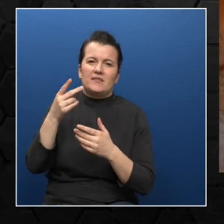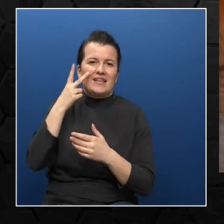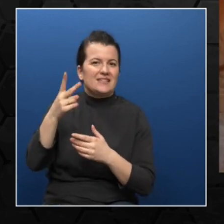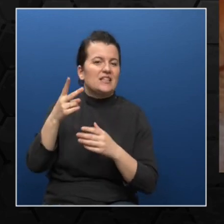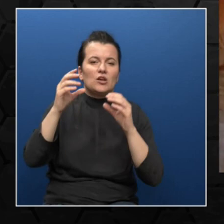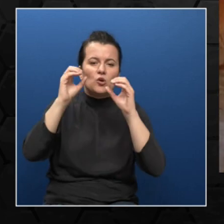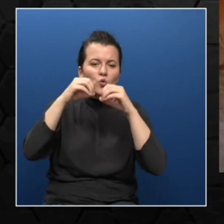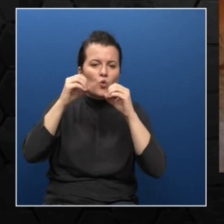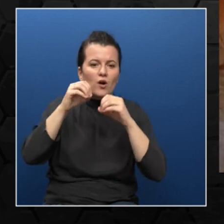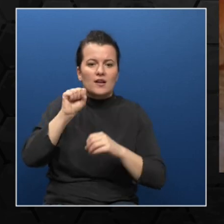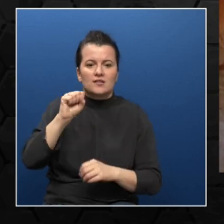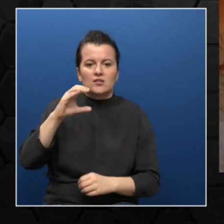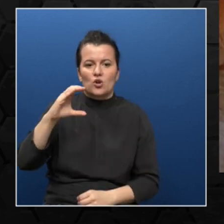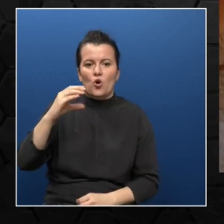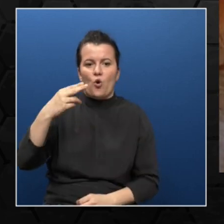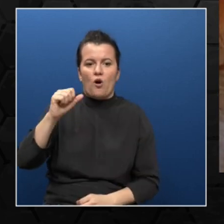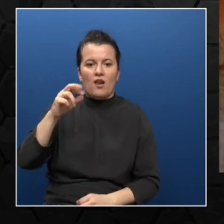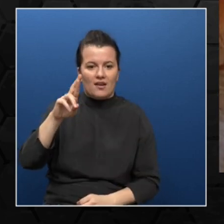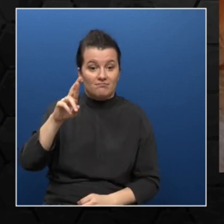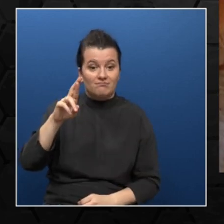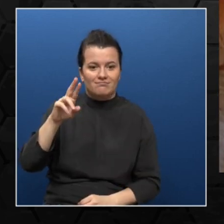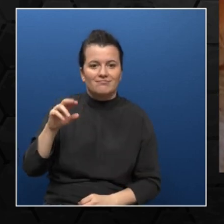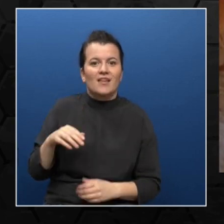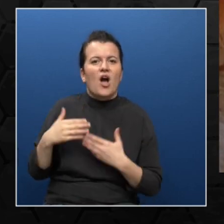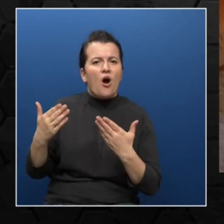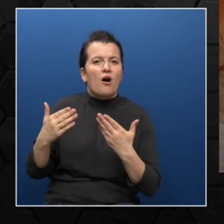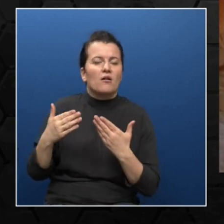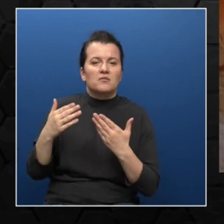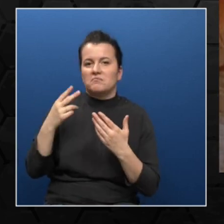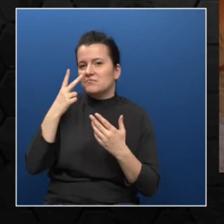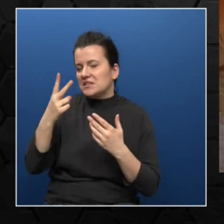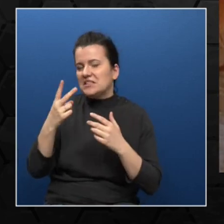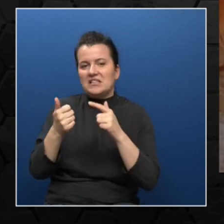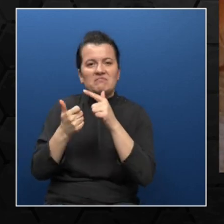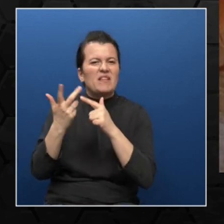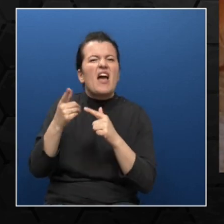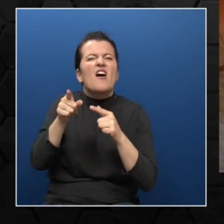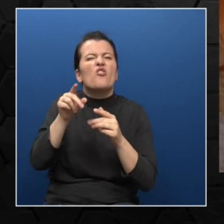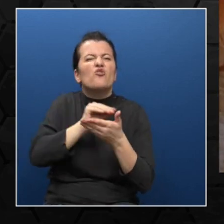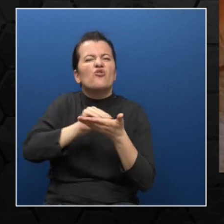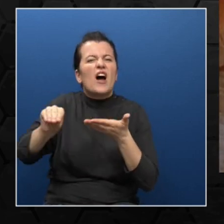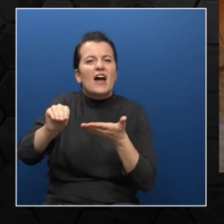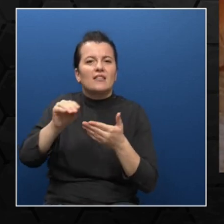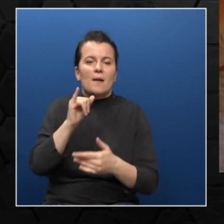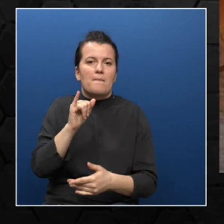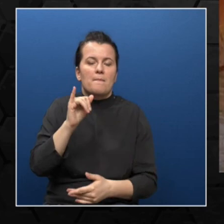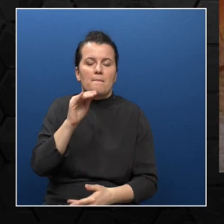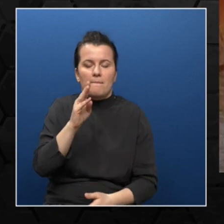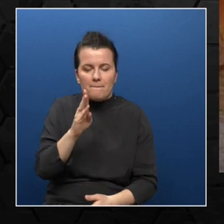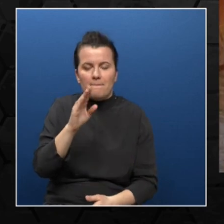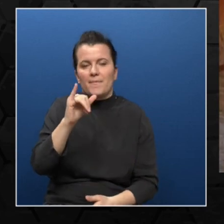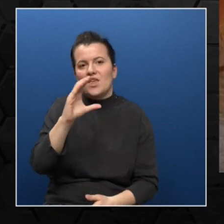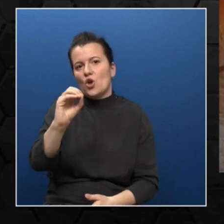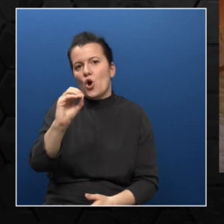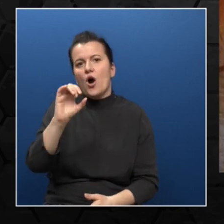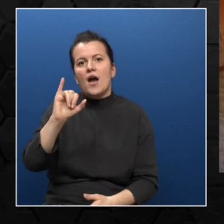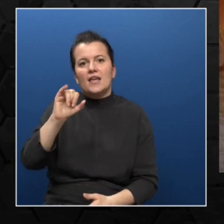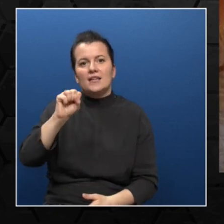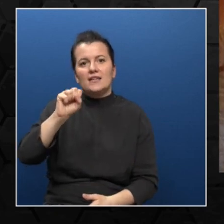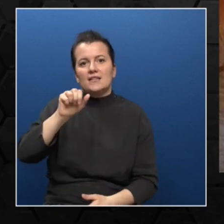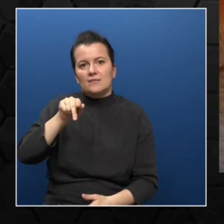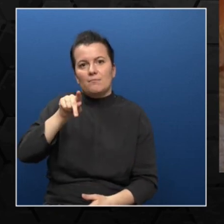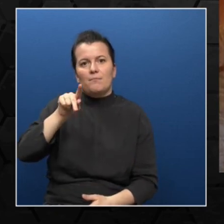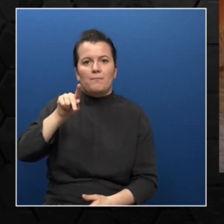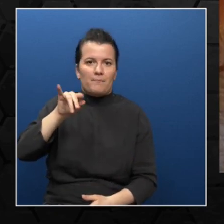Scholar, searching up the name of a particular bio-inspired algorithm, or just if you say bio-inspired algorithm, there's some really good papers that have